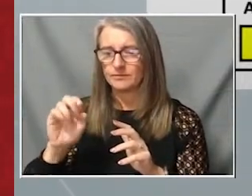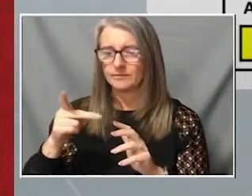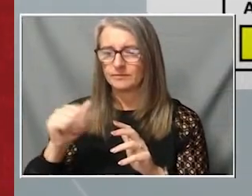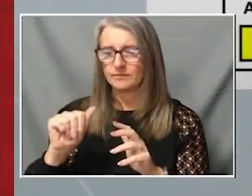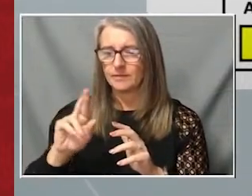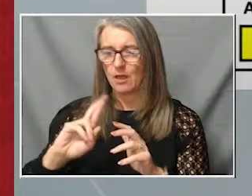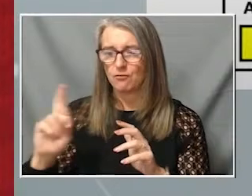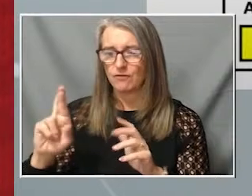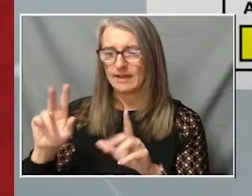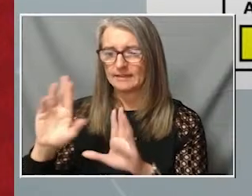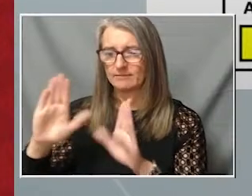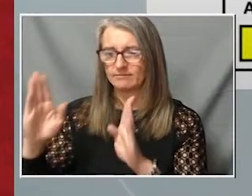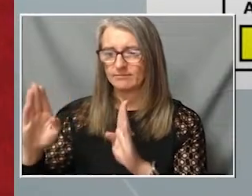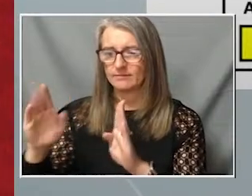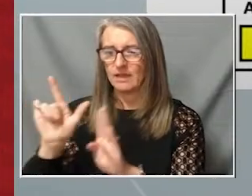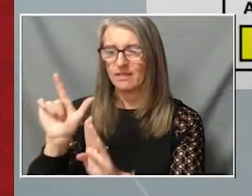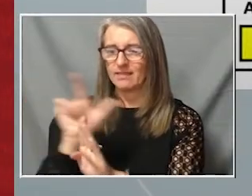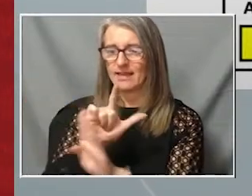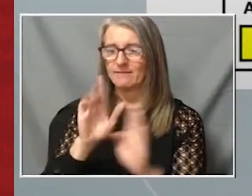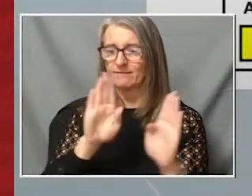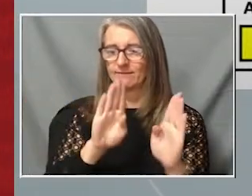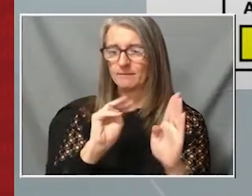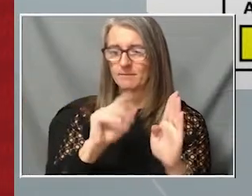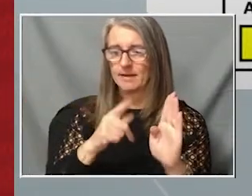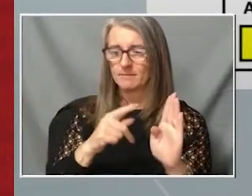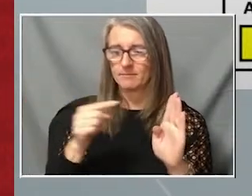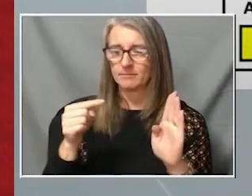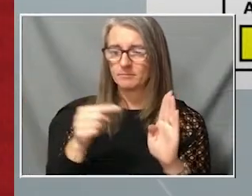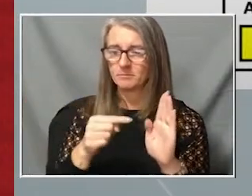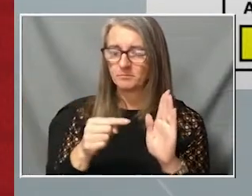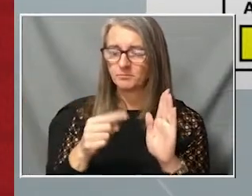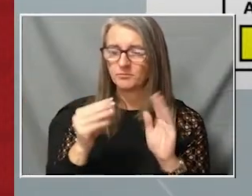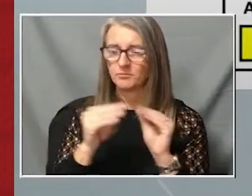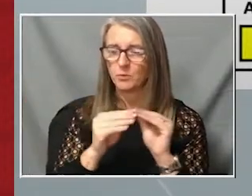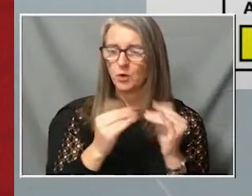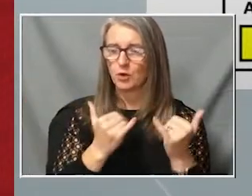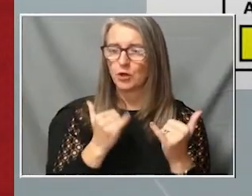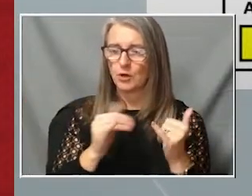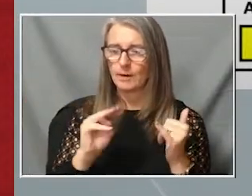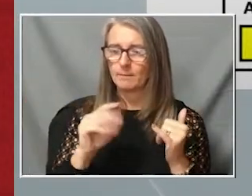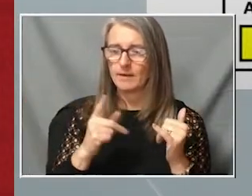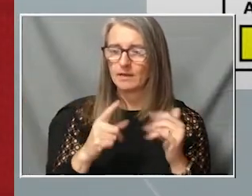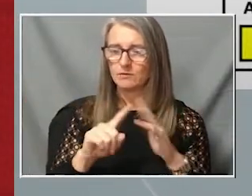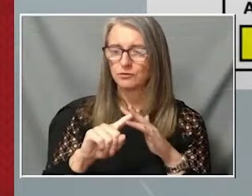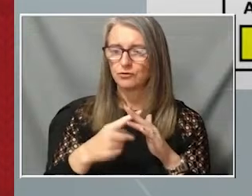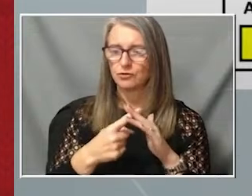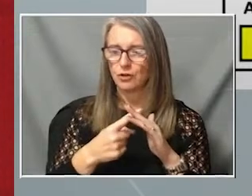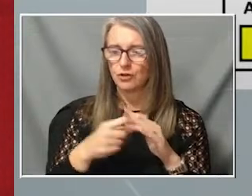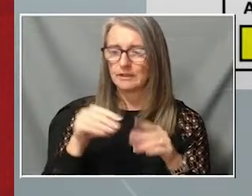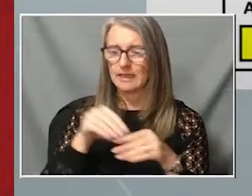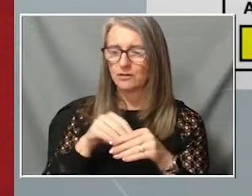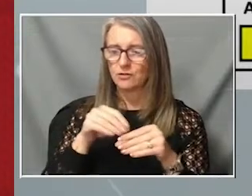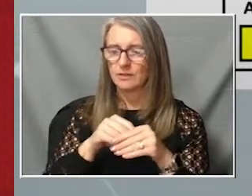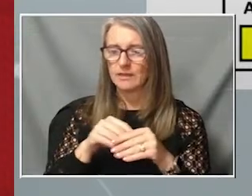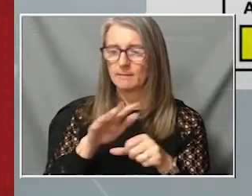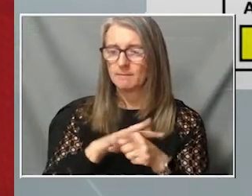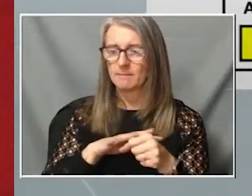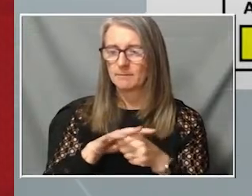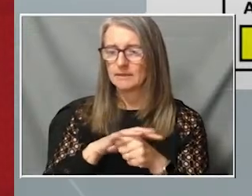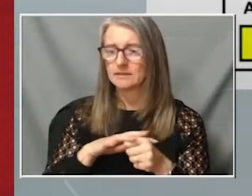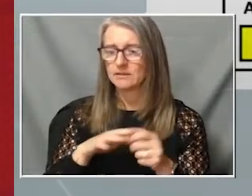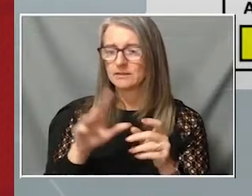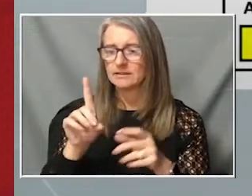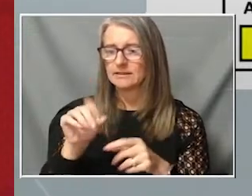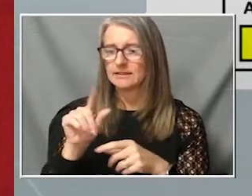the right, and on the left is a more current map that we've generated internally based on data